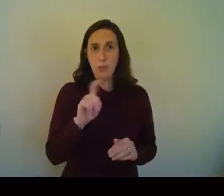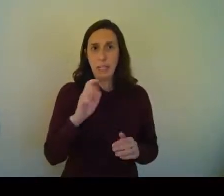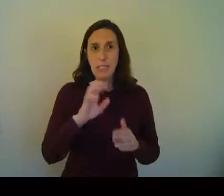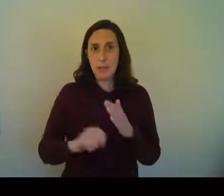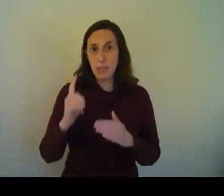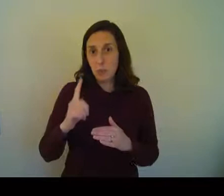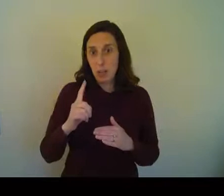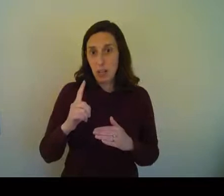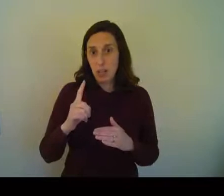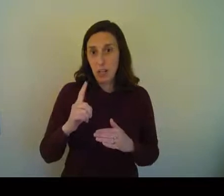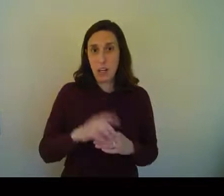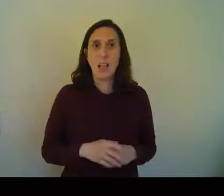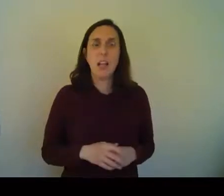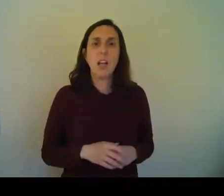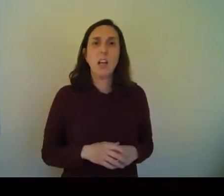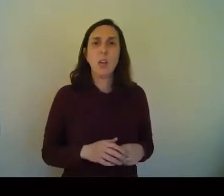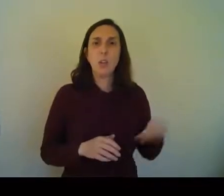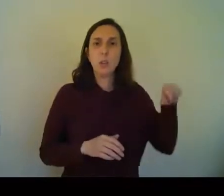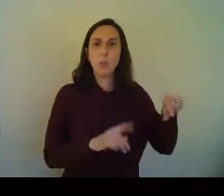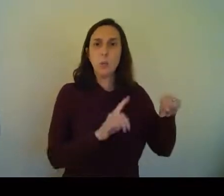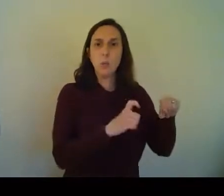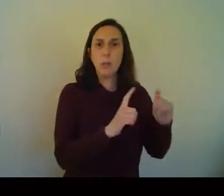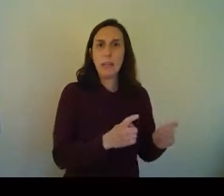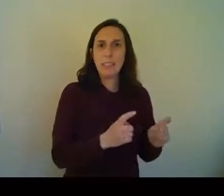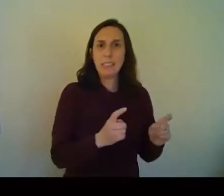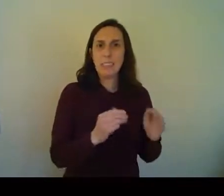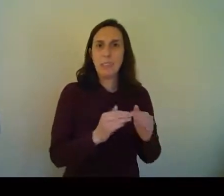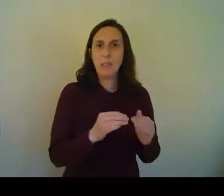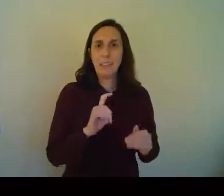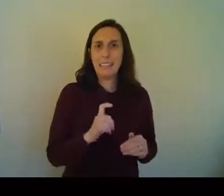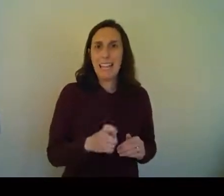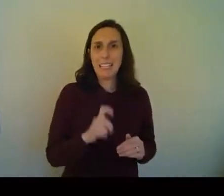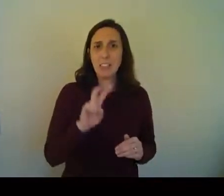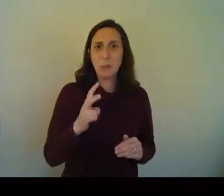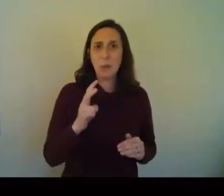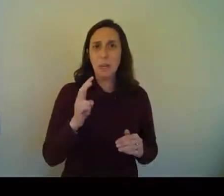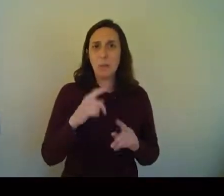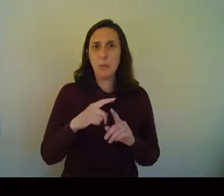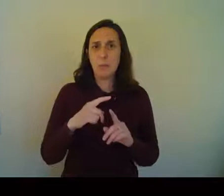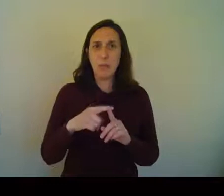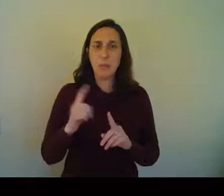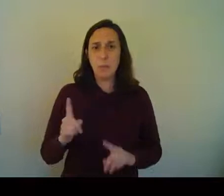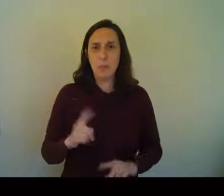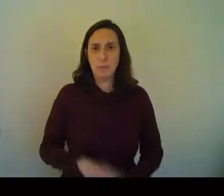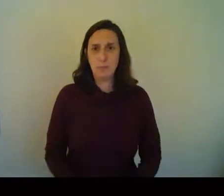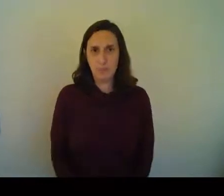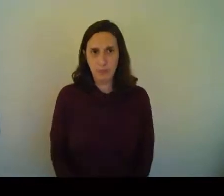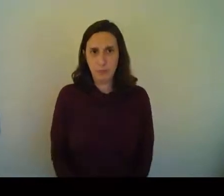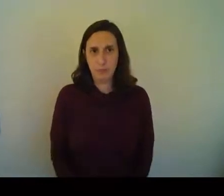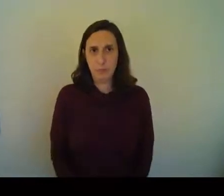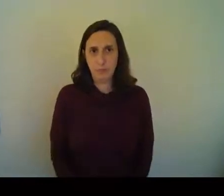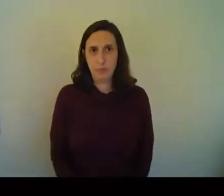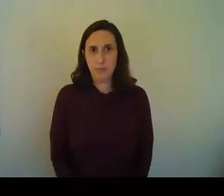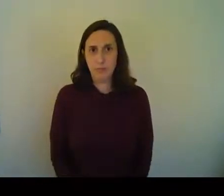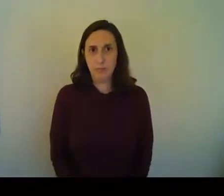and q of x is x squared plus 1. Now, this isn't a step you end up doing, right? We rarely